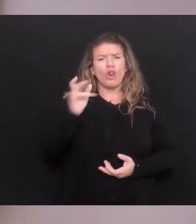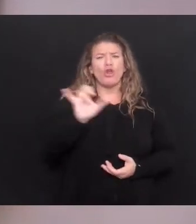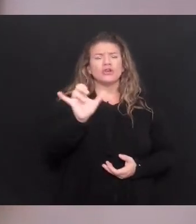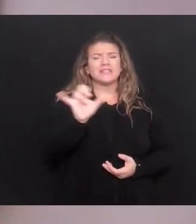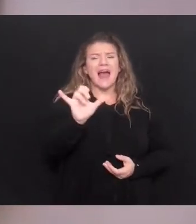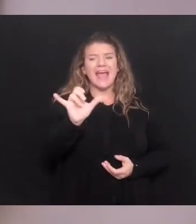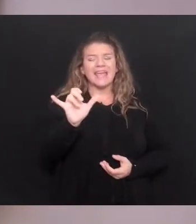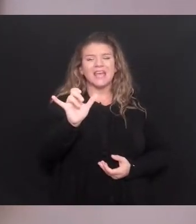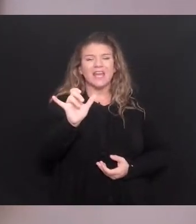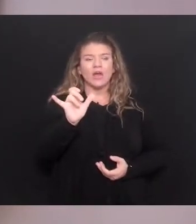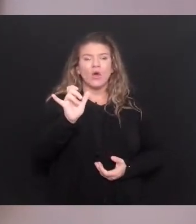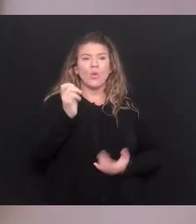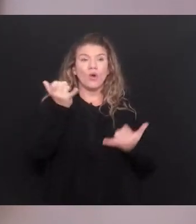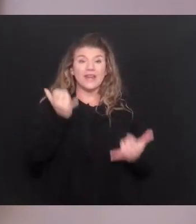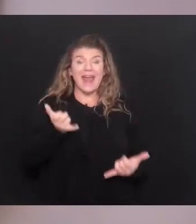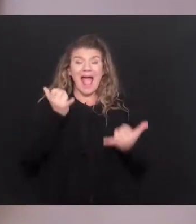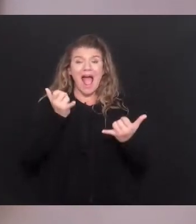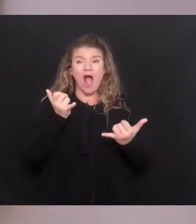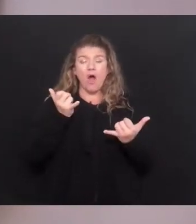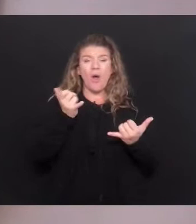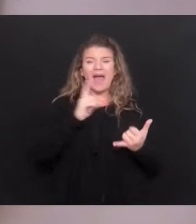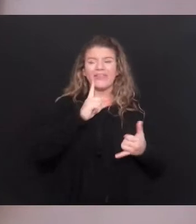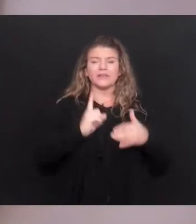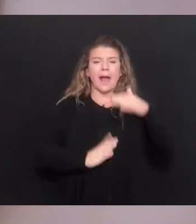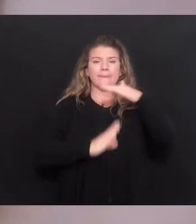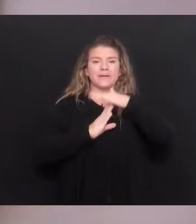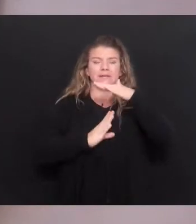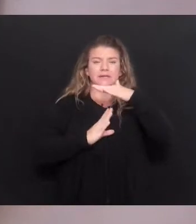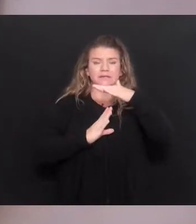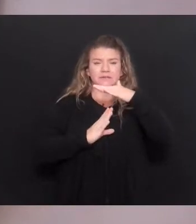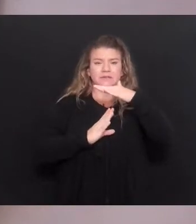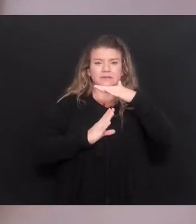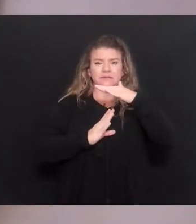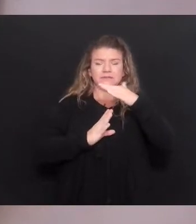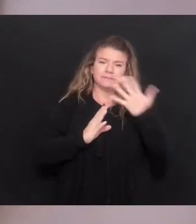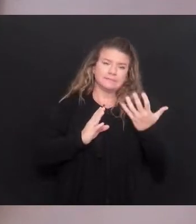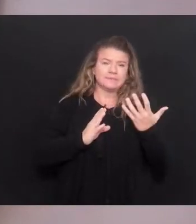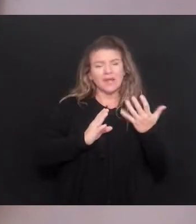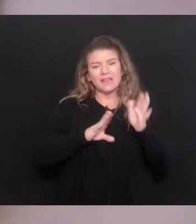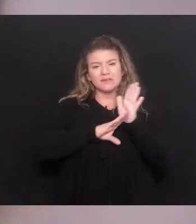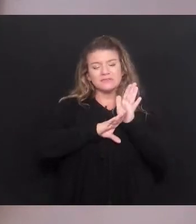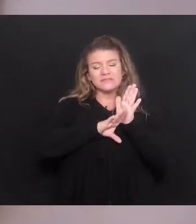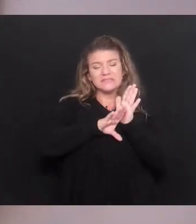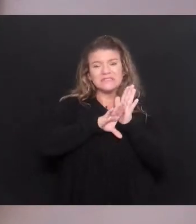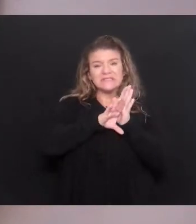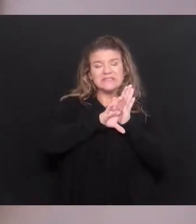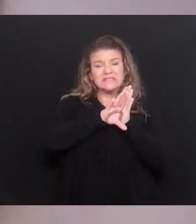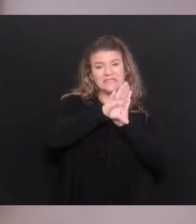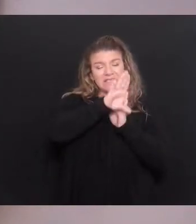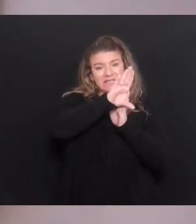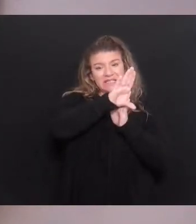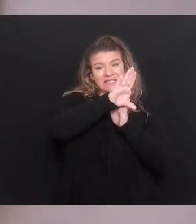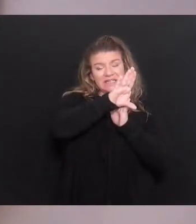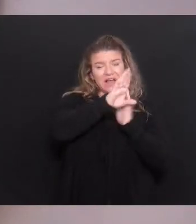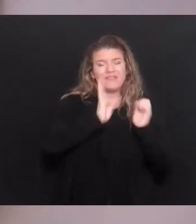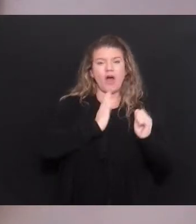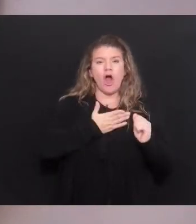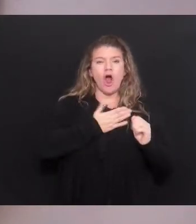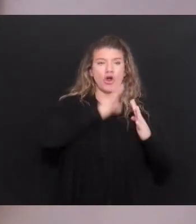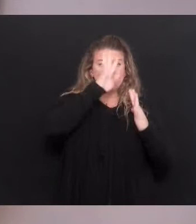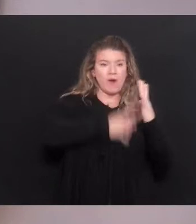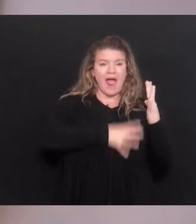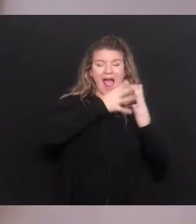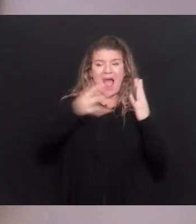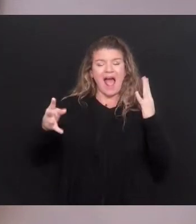we are at the sort of the top part of the inverted V graph that we